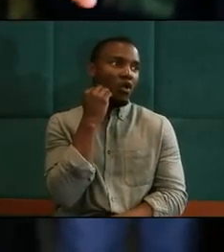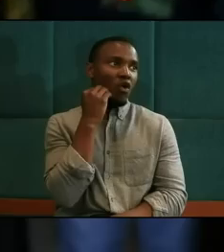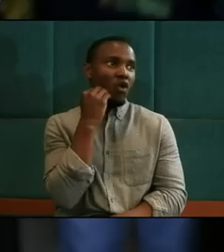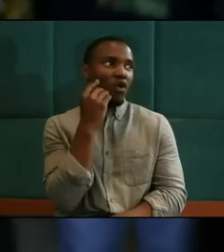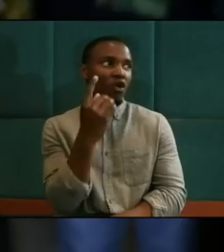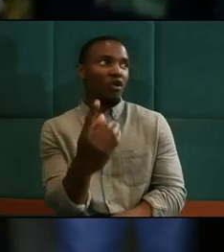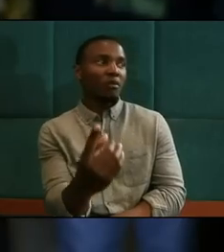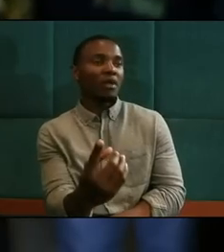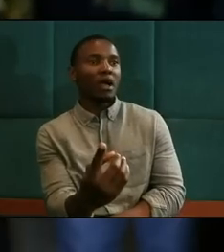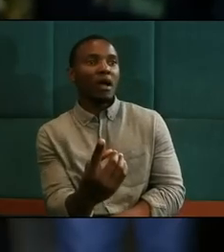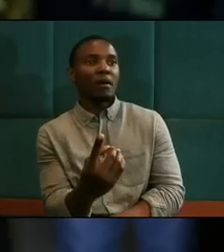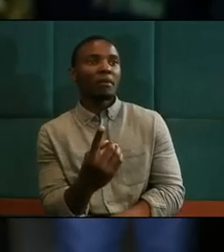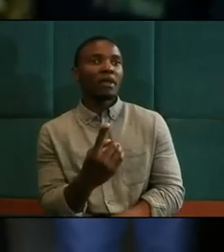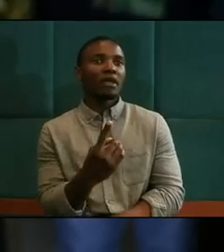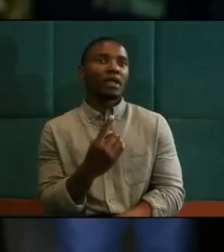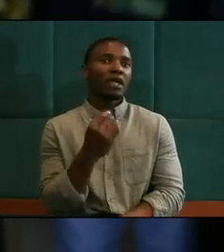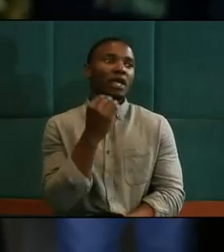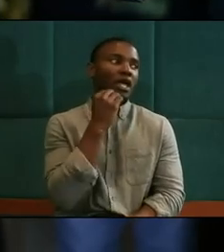Coming. Oh,